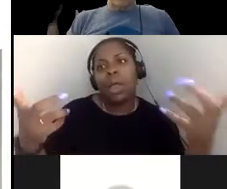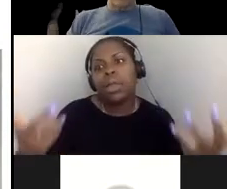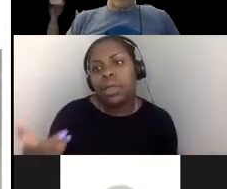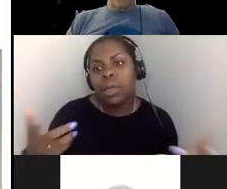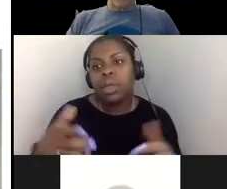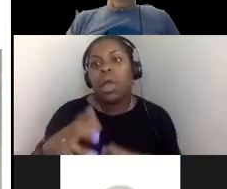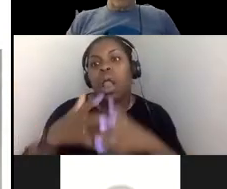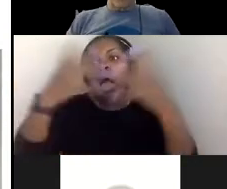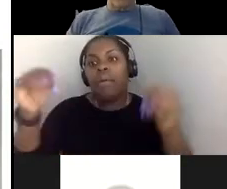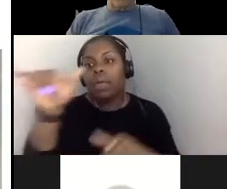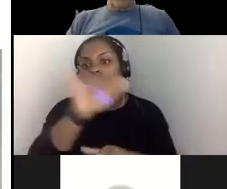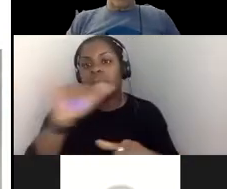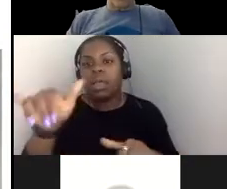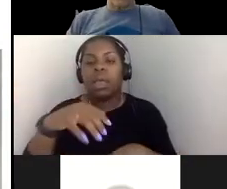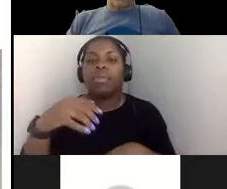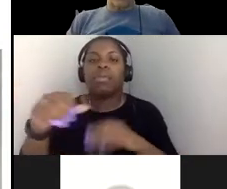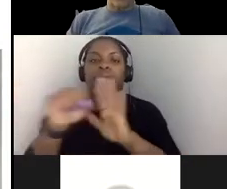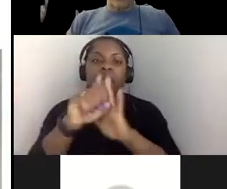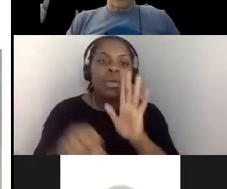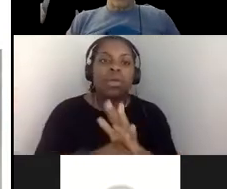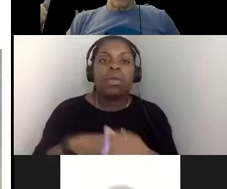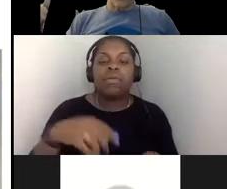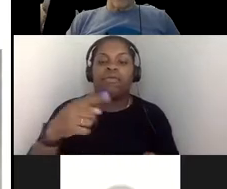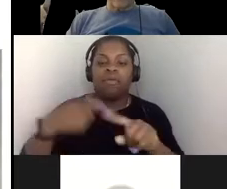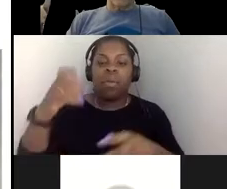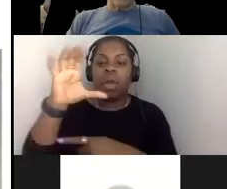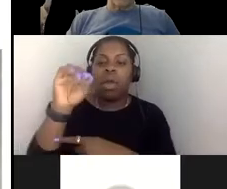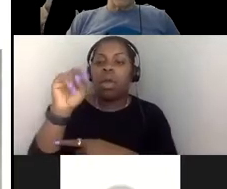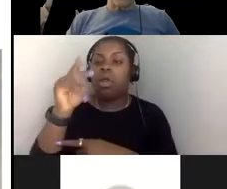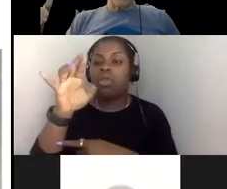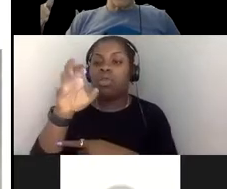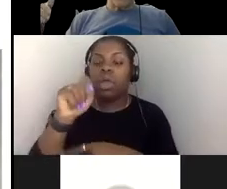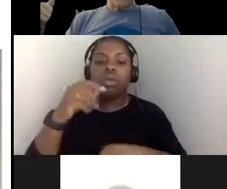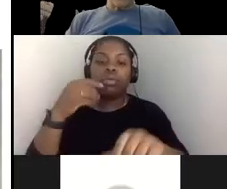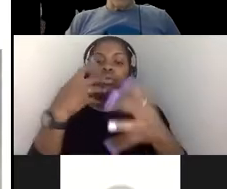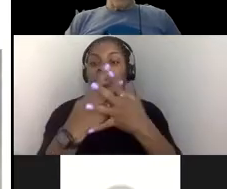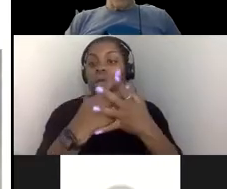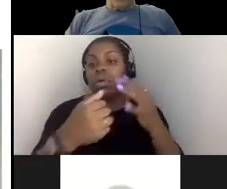same companies that make money from incarceration. So we have